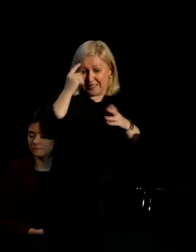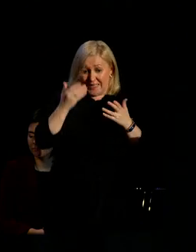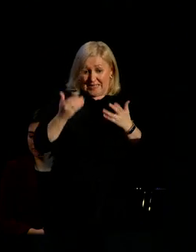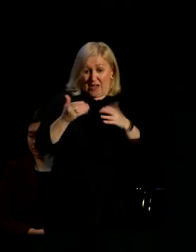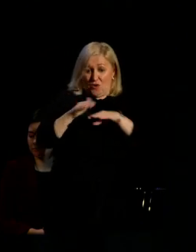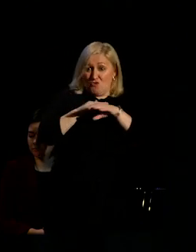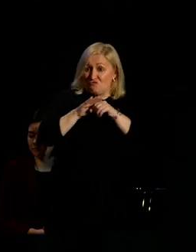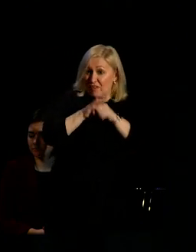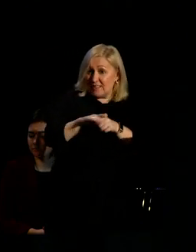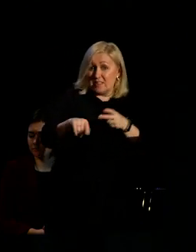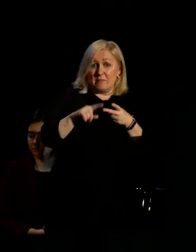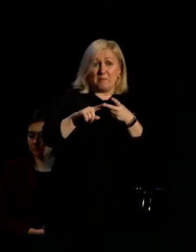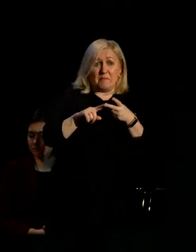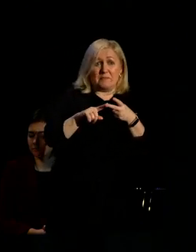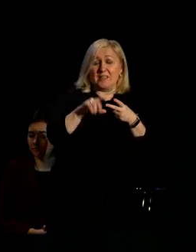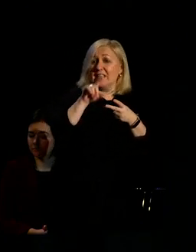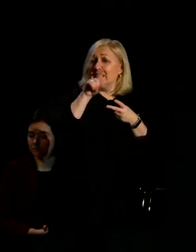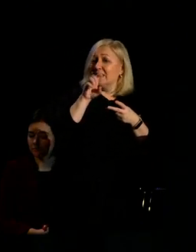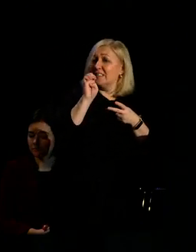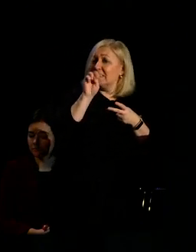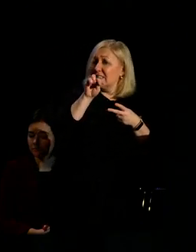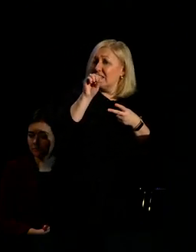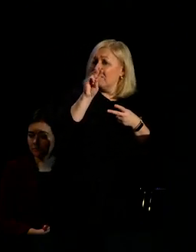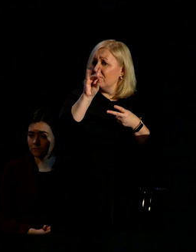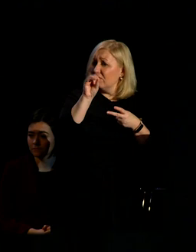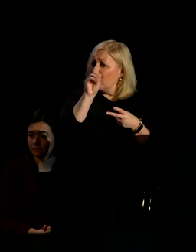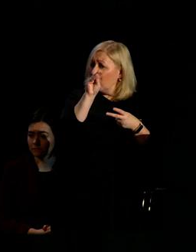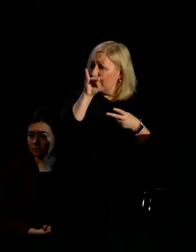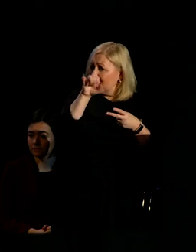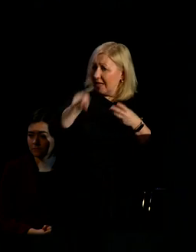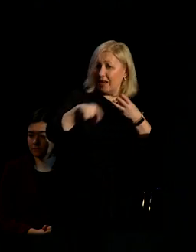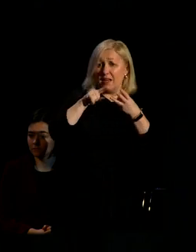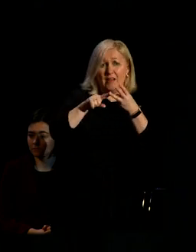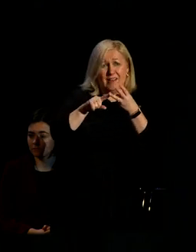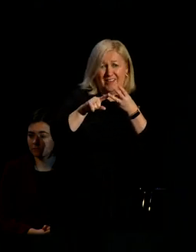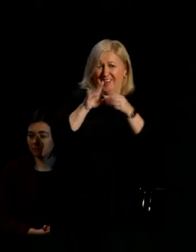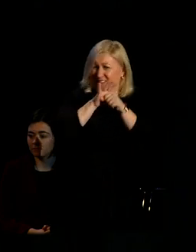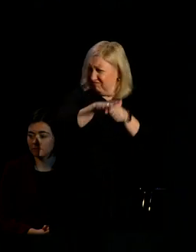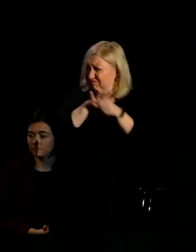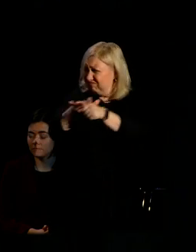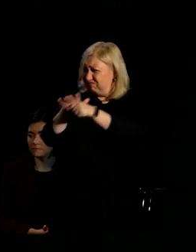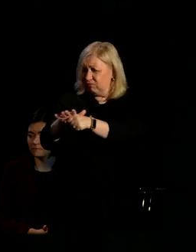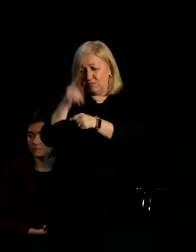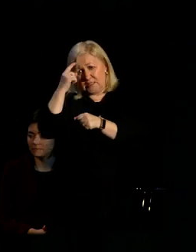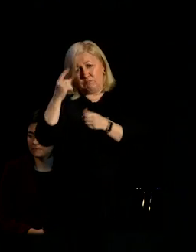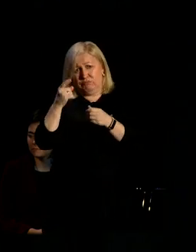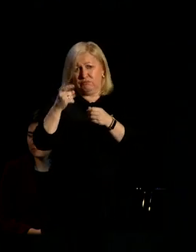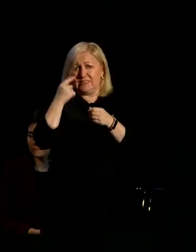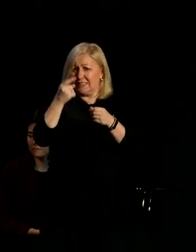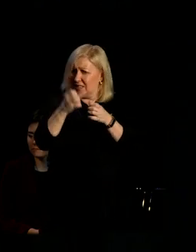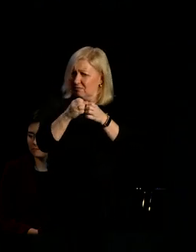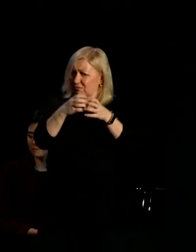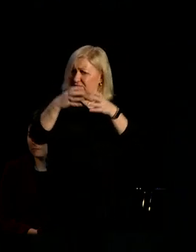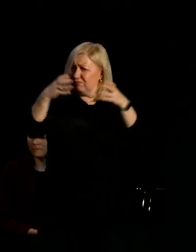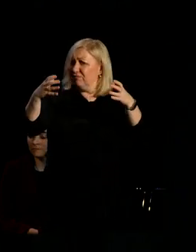are once again on the rise in Europe and in many parts of the world, we must remember the Holocaust collectively and work together to